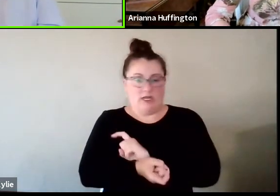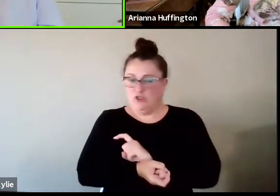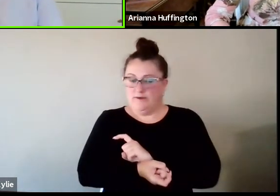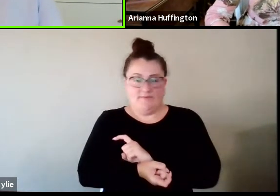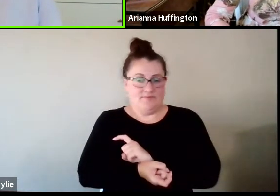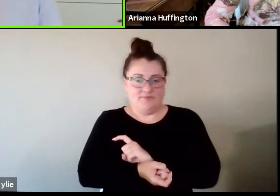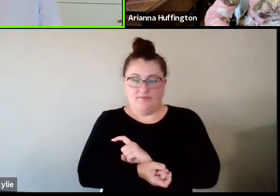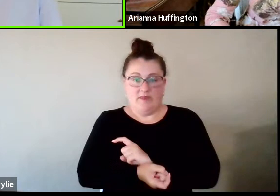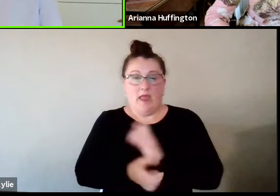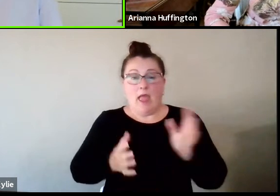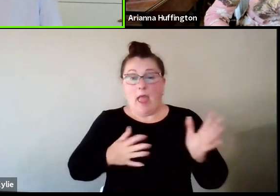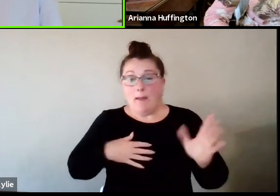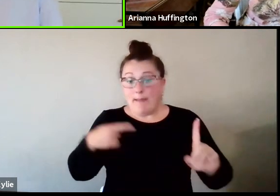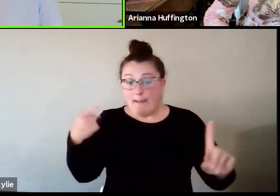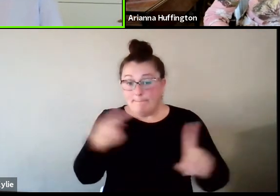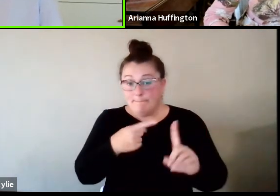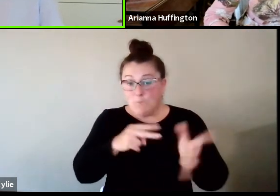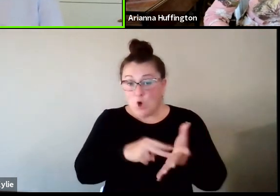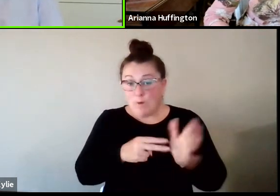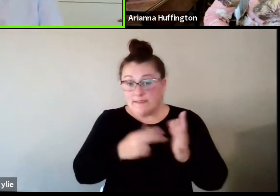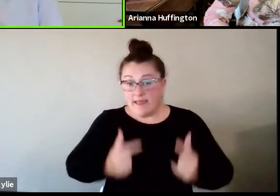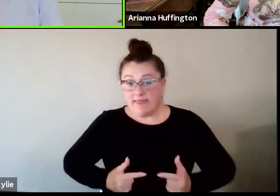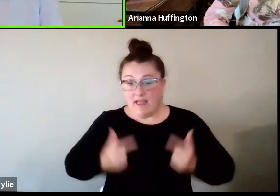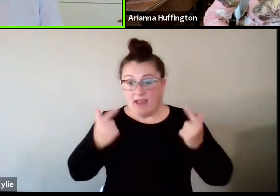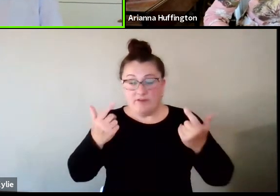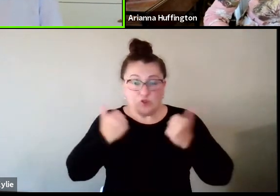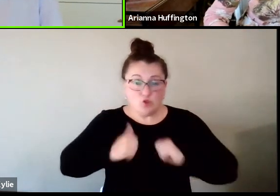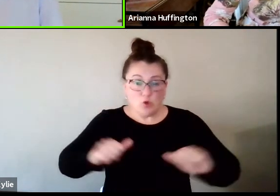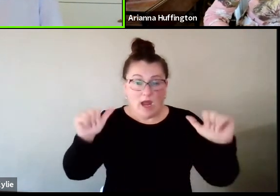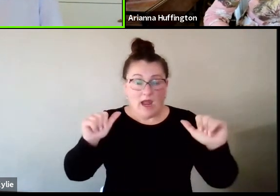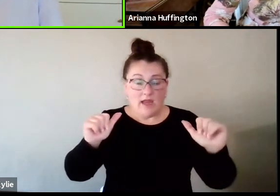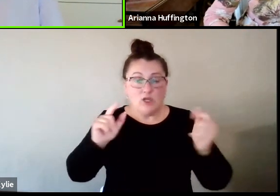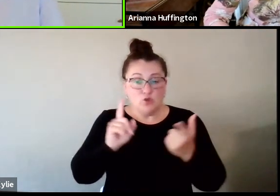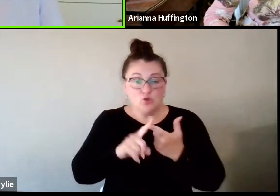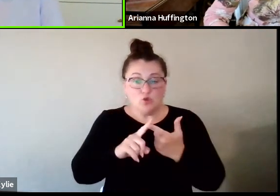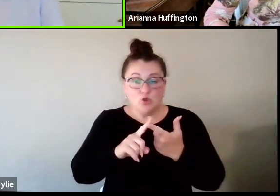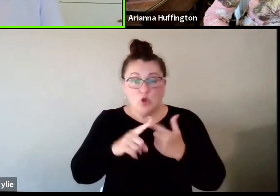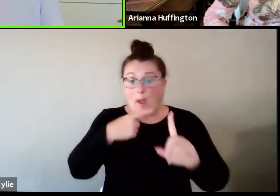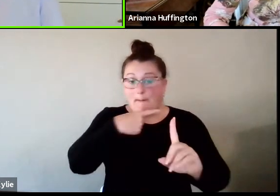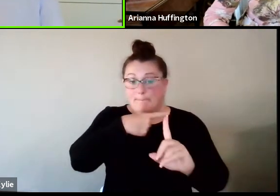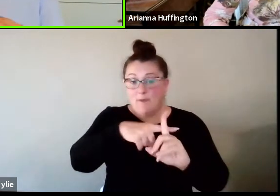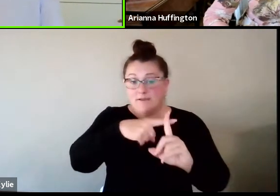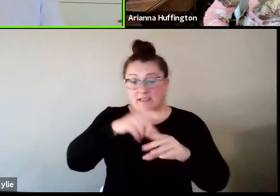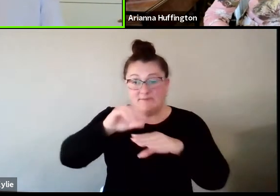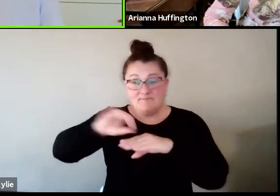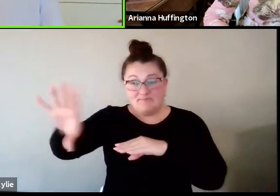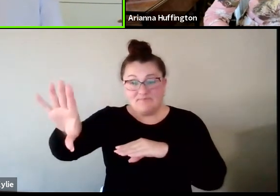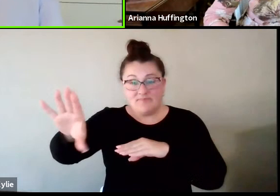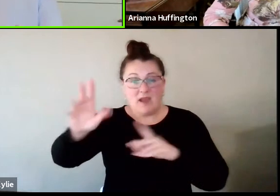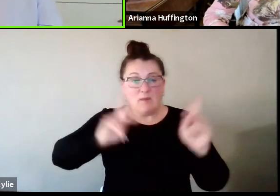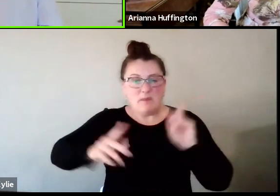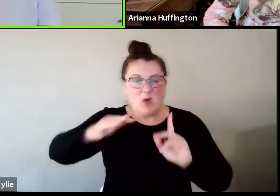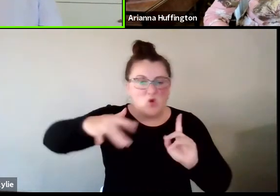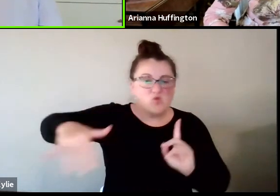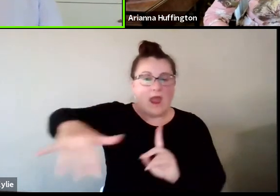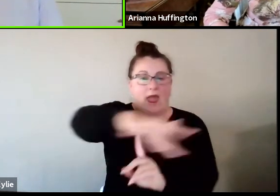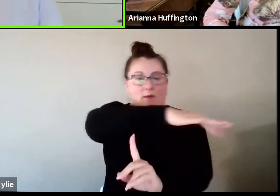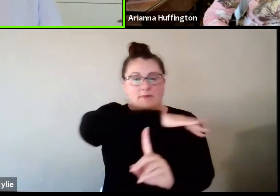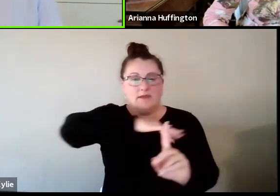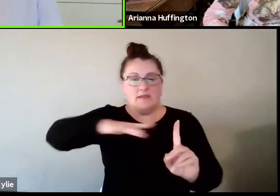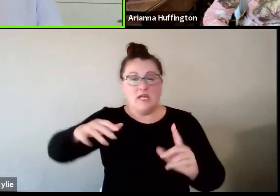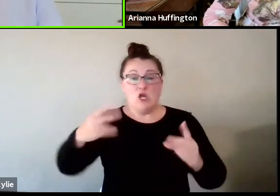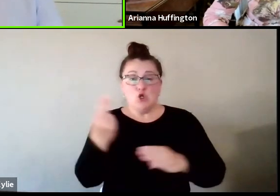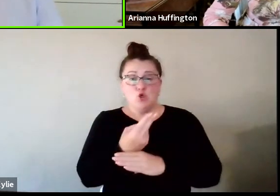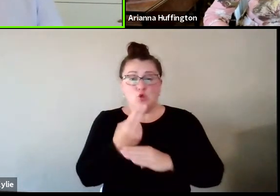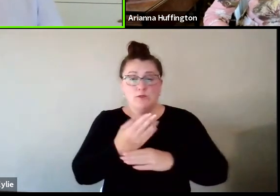And my purpose in life is to, you know, try to make a positive difference on people around me and use the platform I